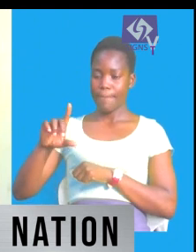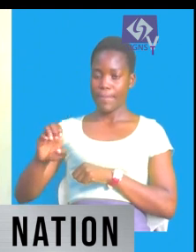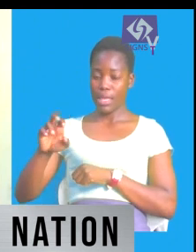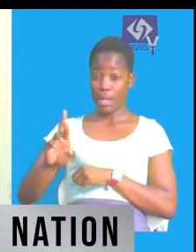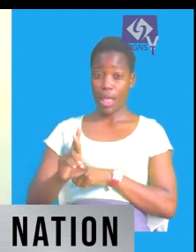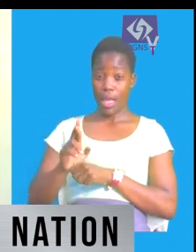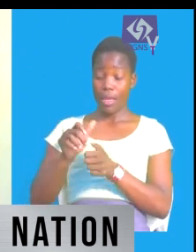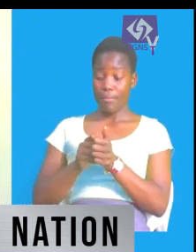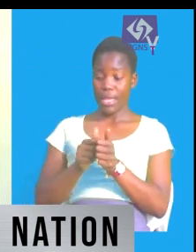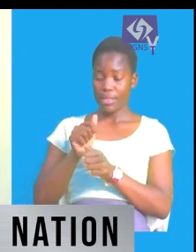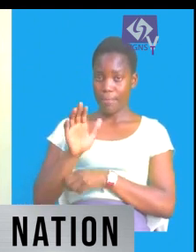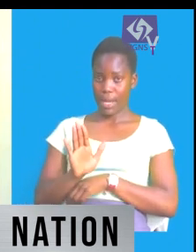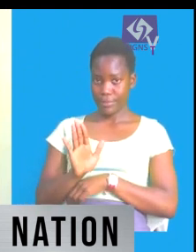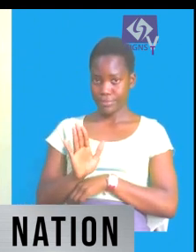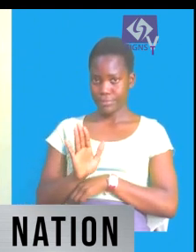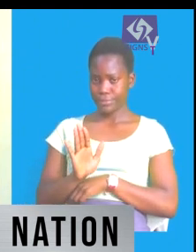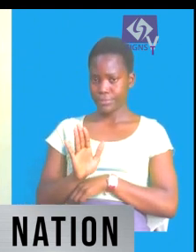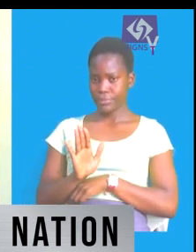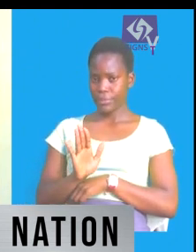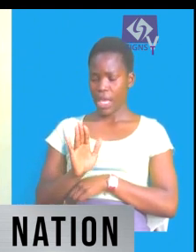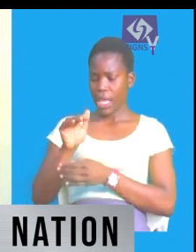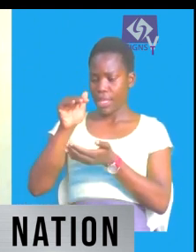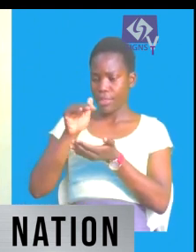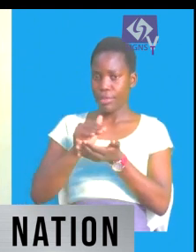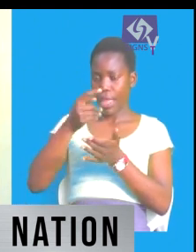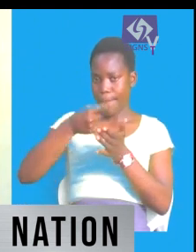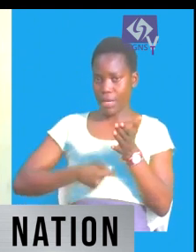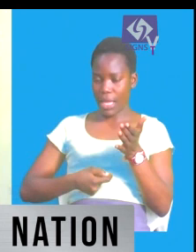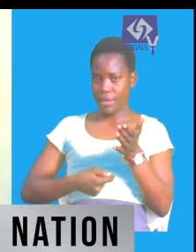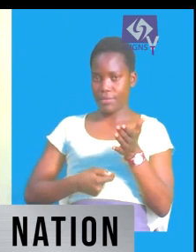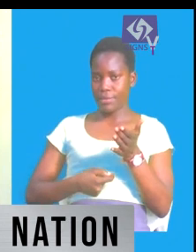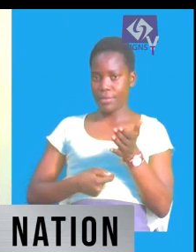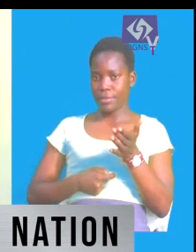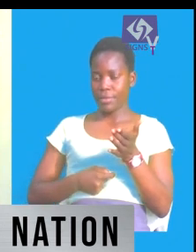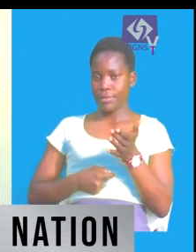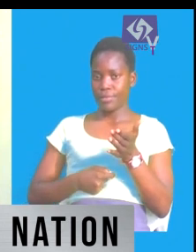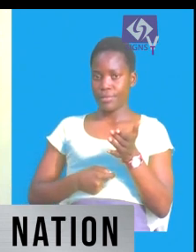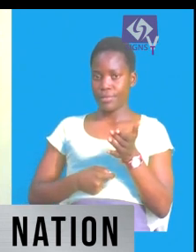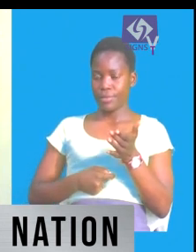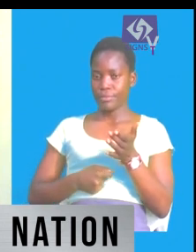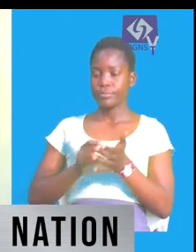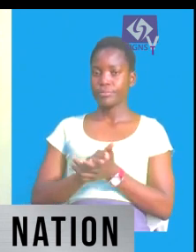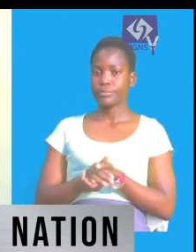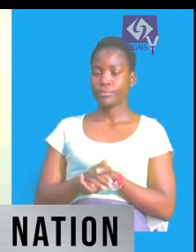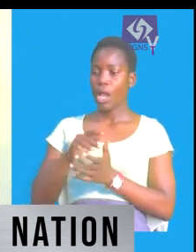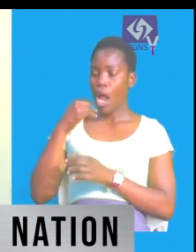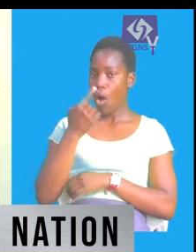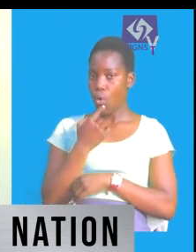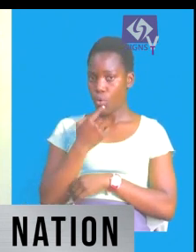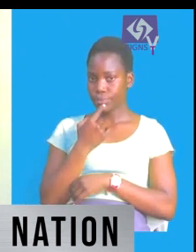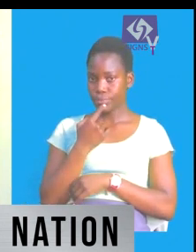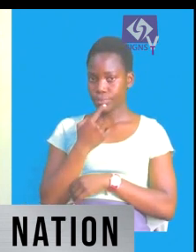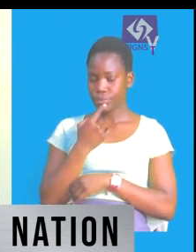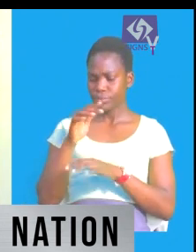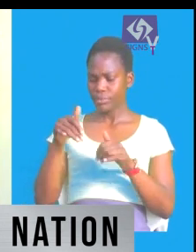yenye alipanda at a certain cost. Ikishashukishwa, then the price goes down. Who is